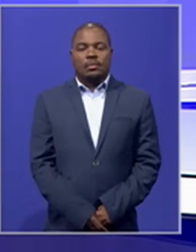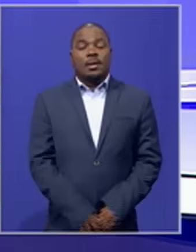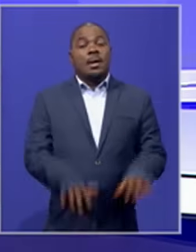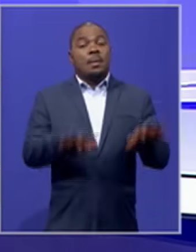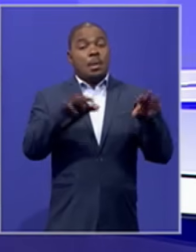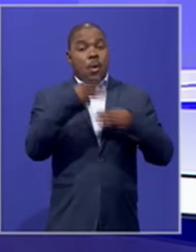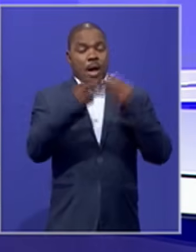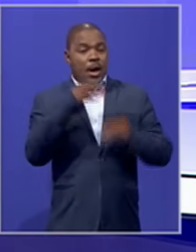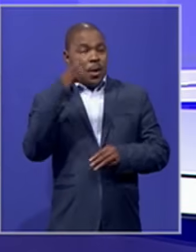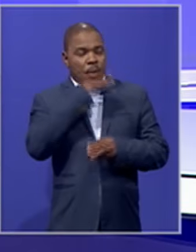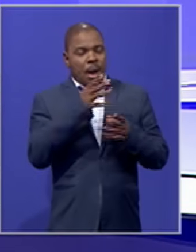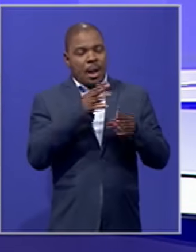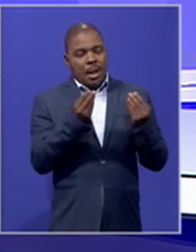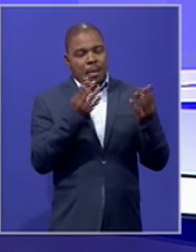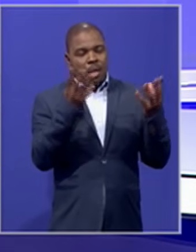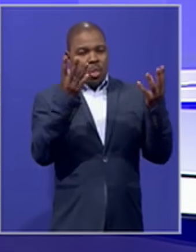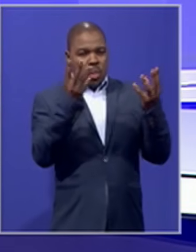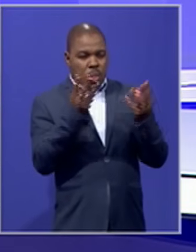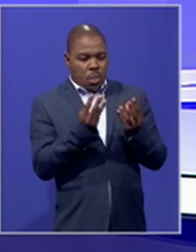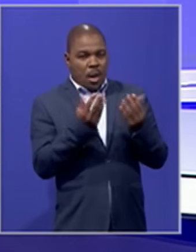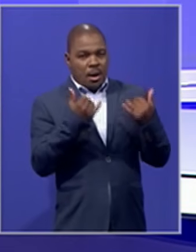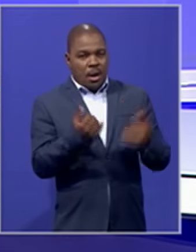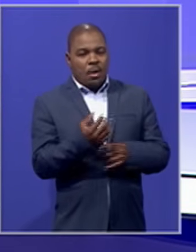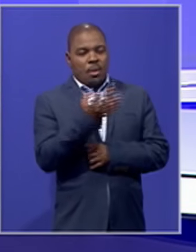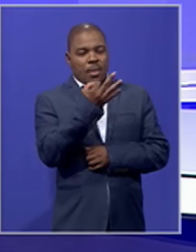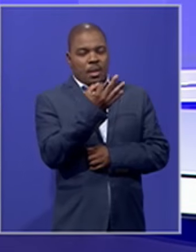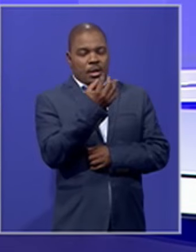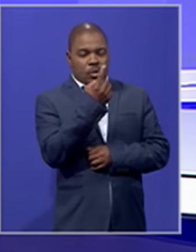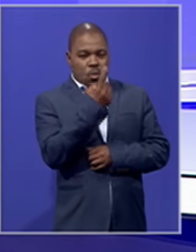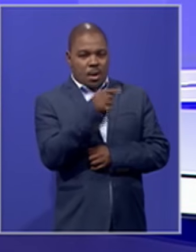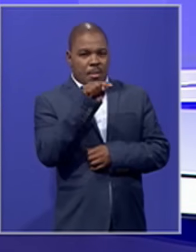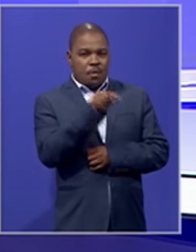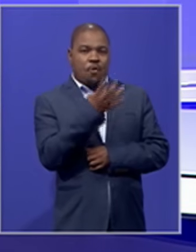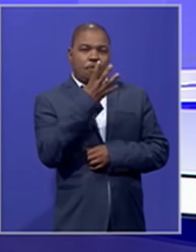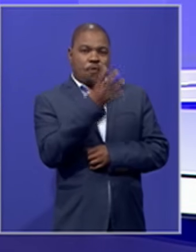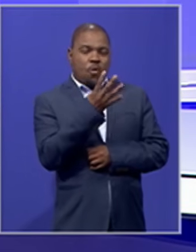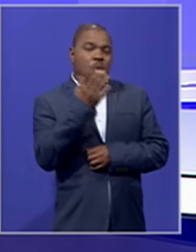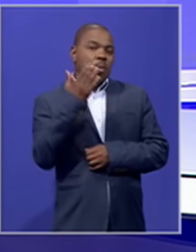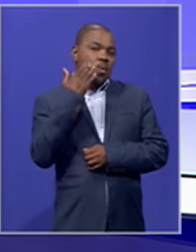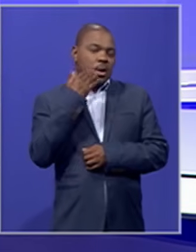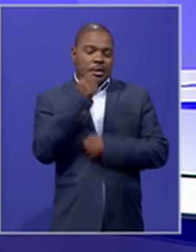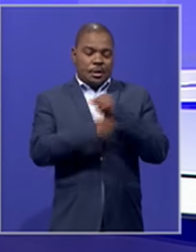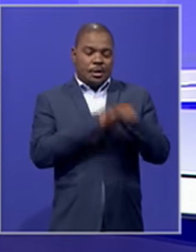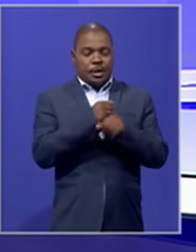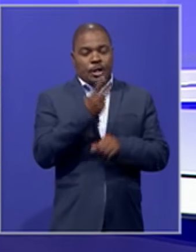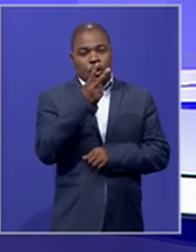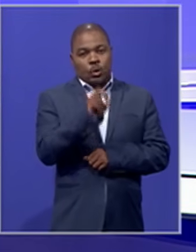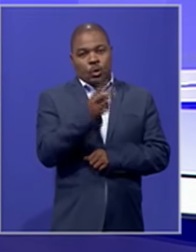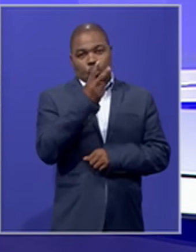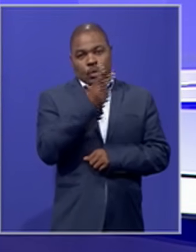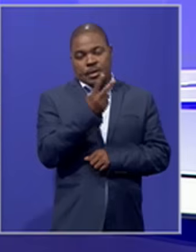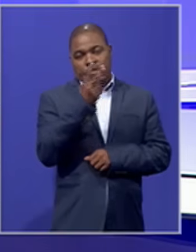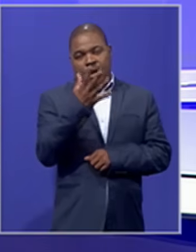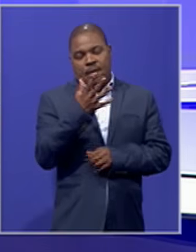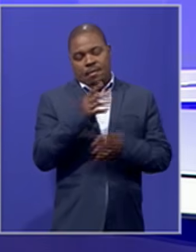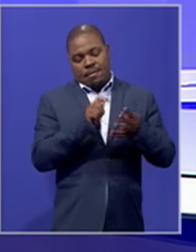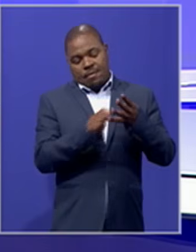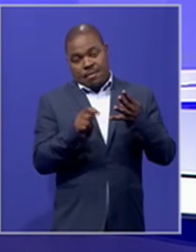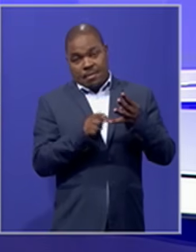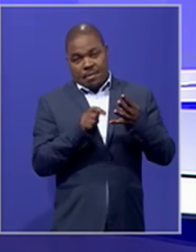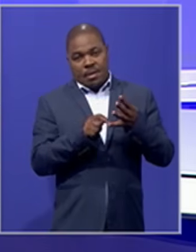Tlhokego ya mešomo e theogetše go diperesente tše 34.4 mo kotareng ya bone ya ngwaga wa 2025 go tloga